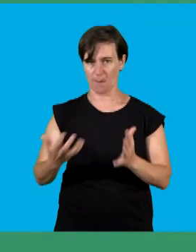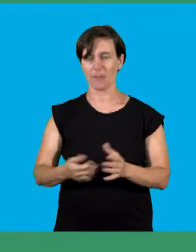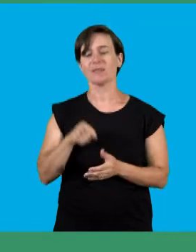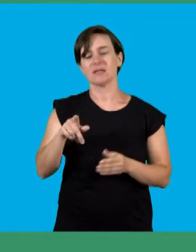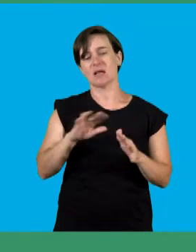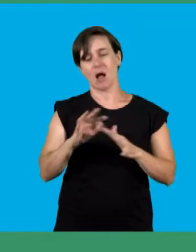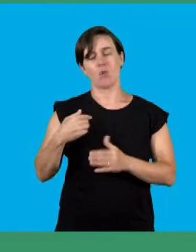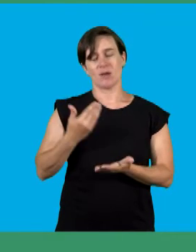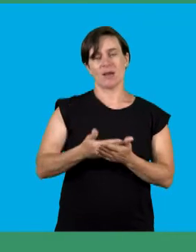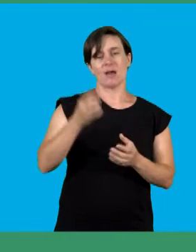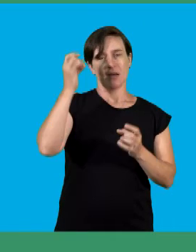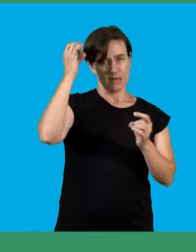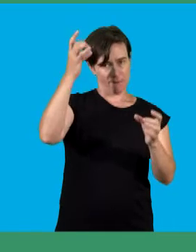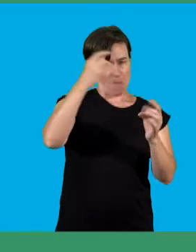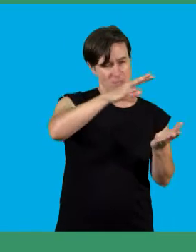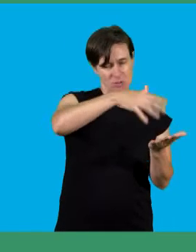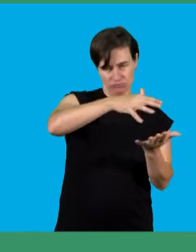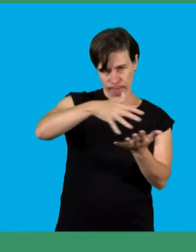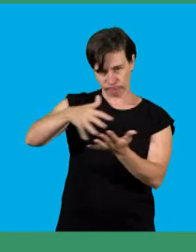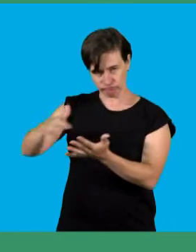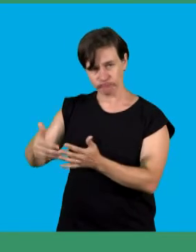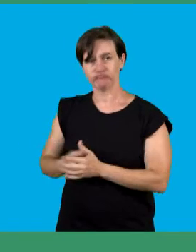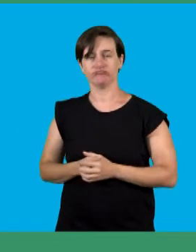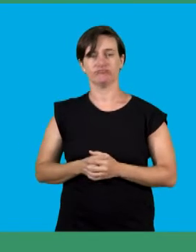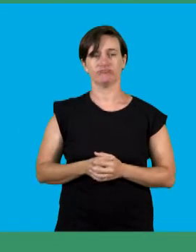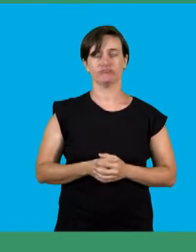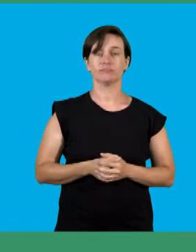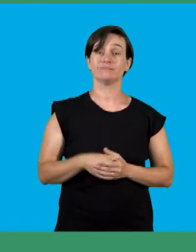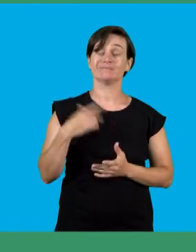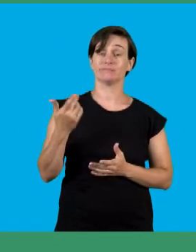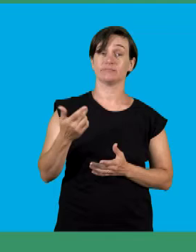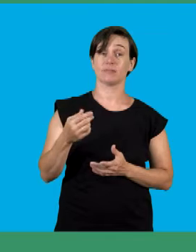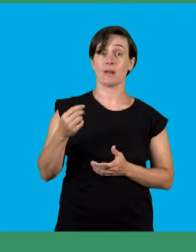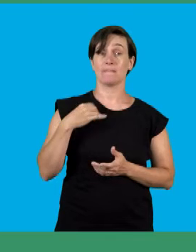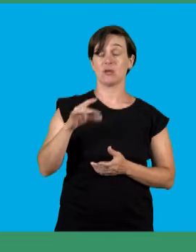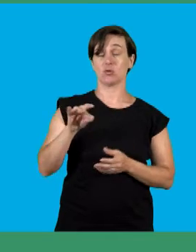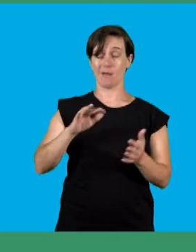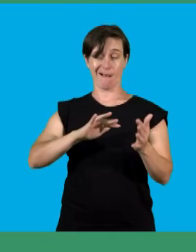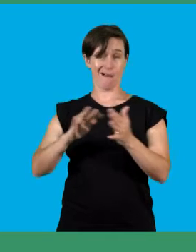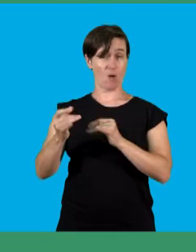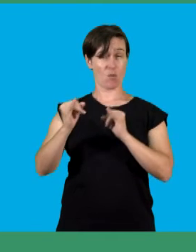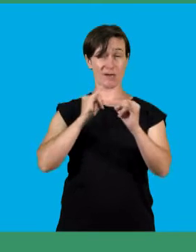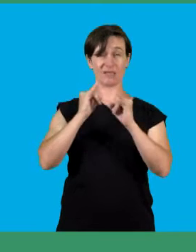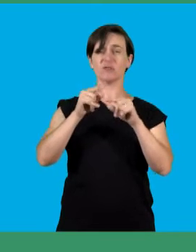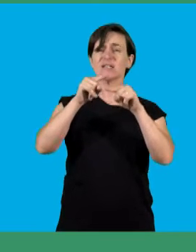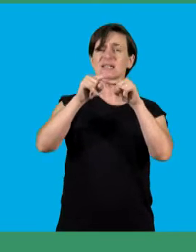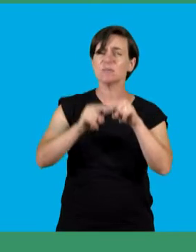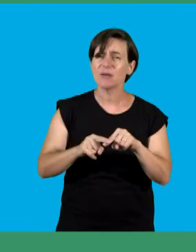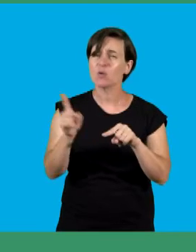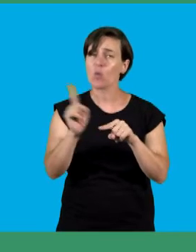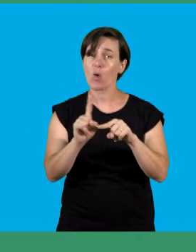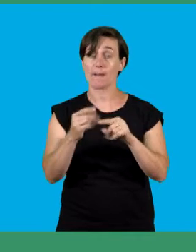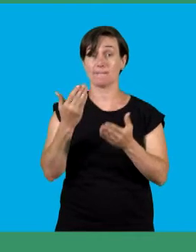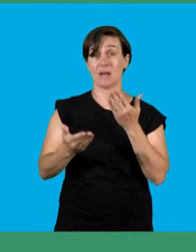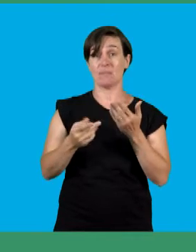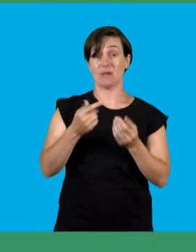are the methods that we use to collect that information. Secondly, the choice of interview method depends on factors